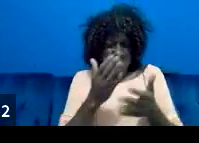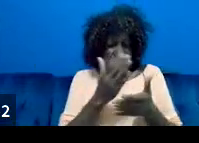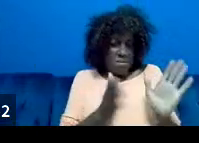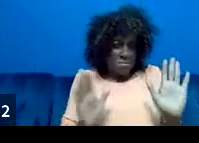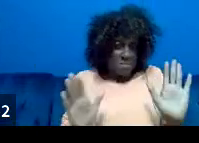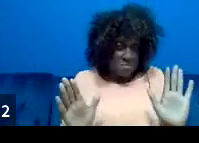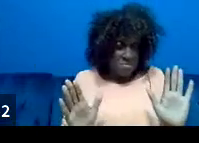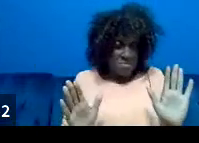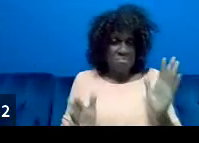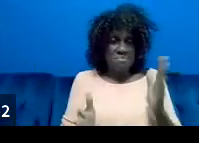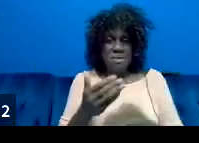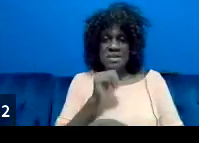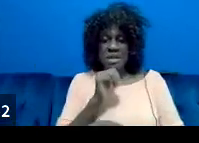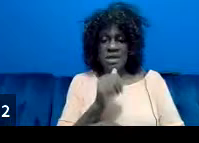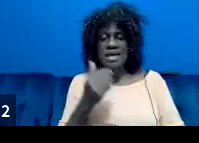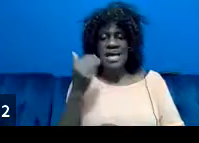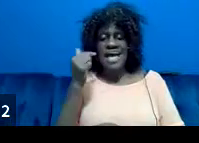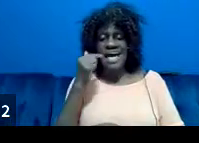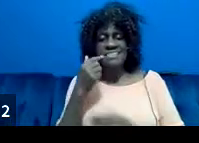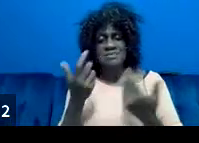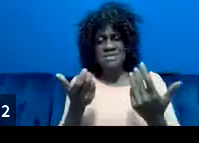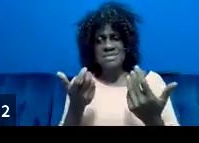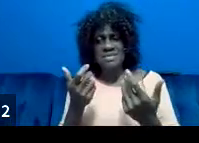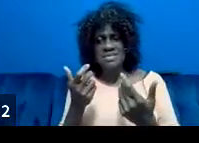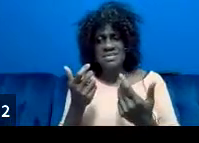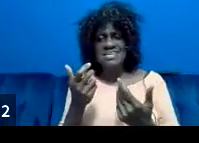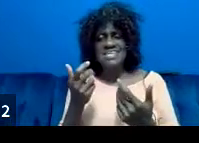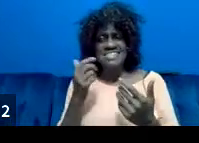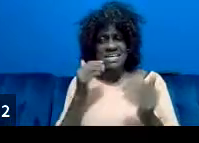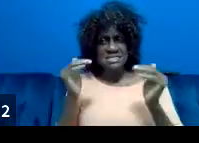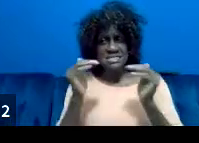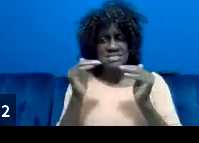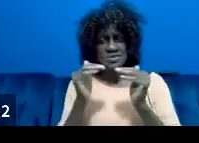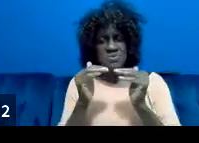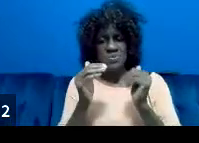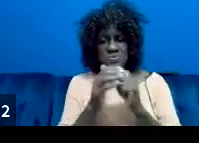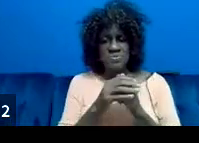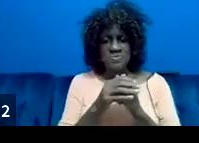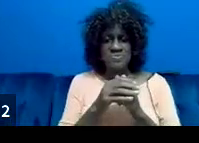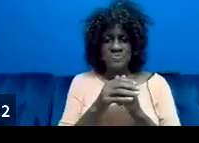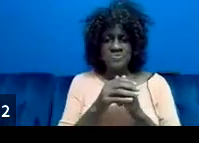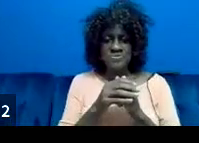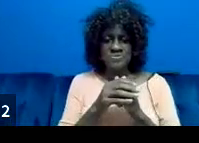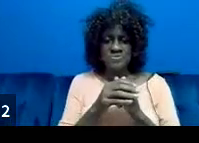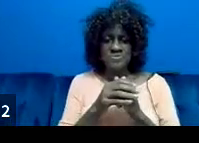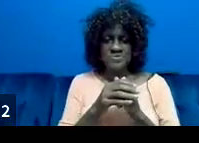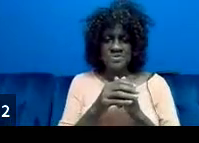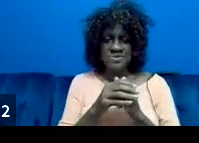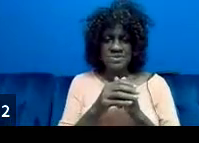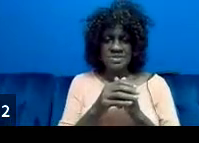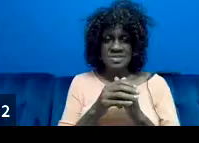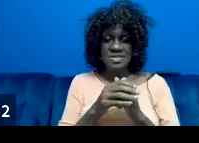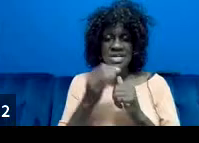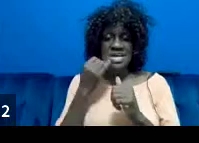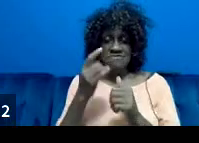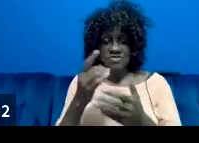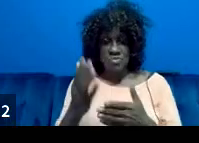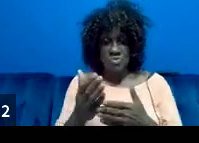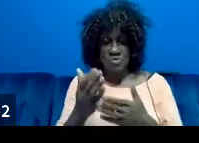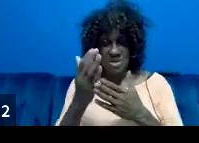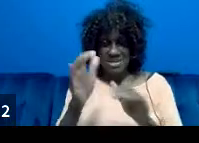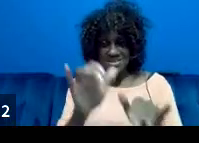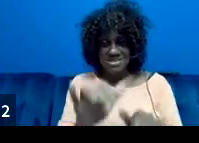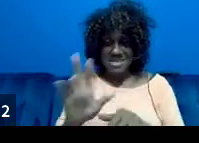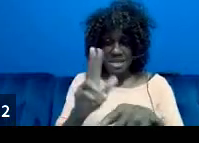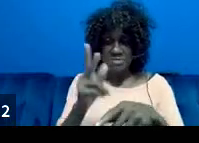but I would think that it would be very close to be considered equivalent. And that if you provided the same type